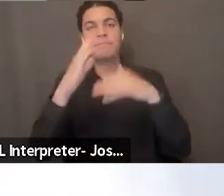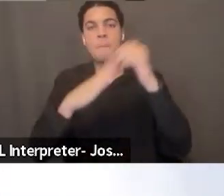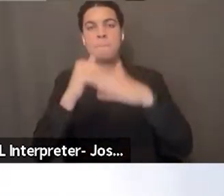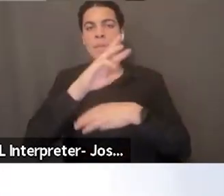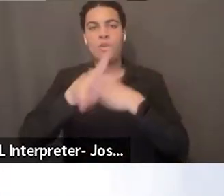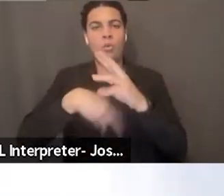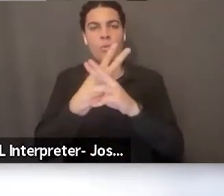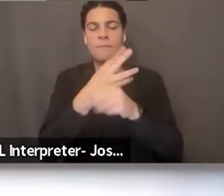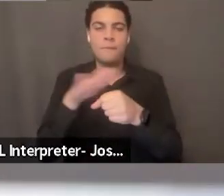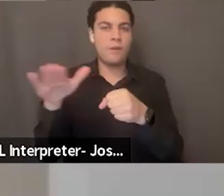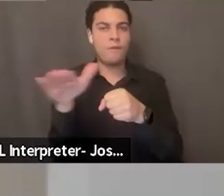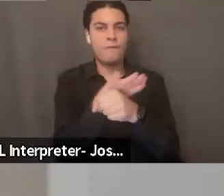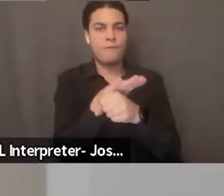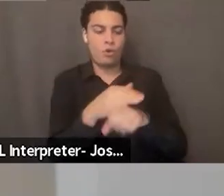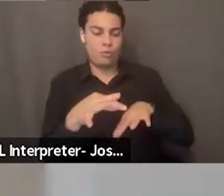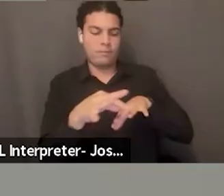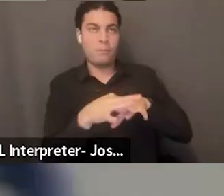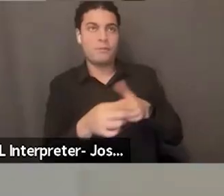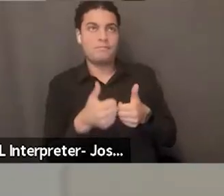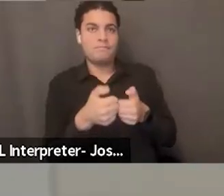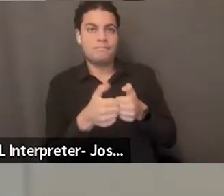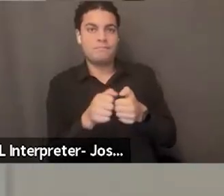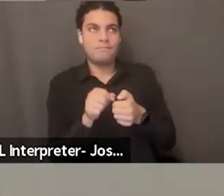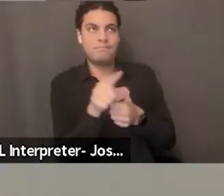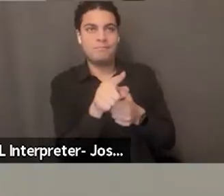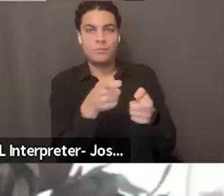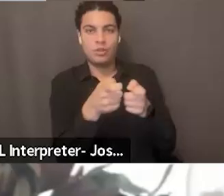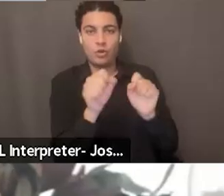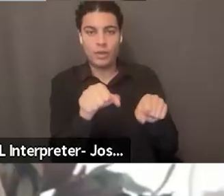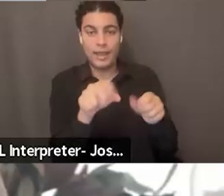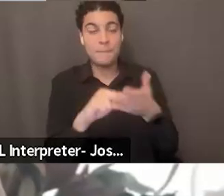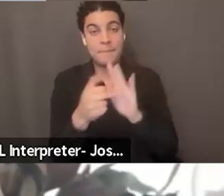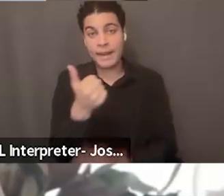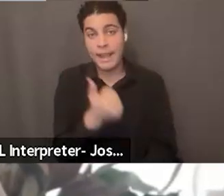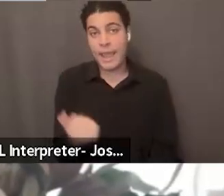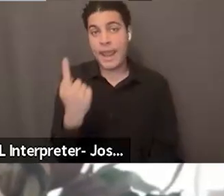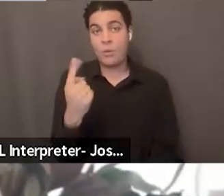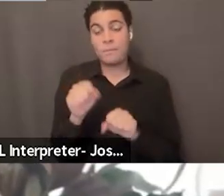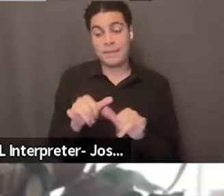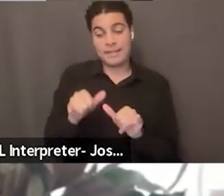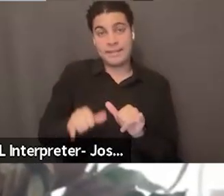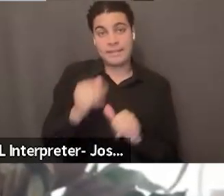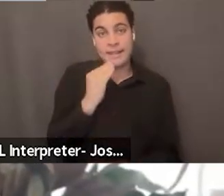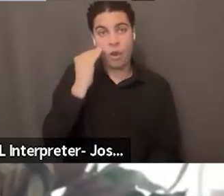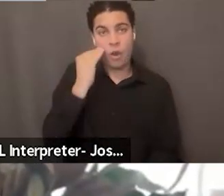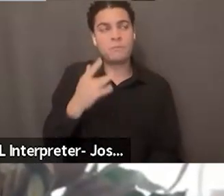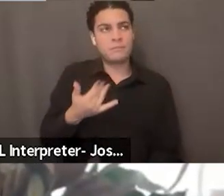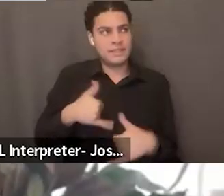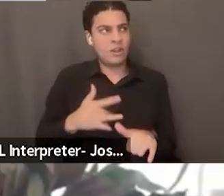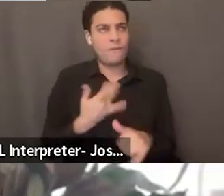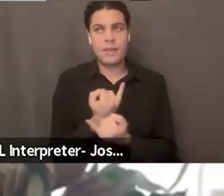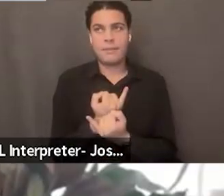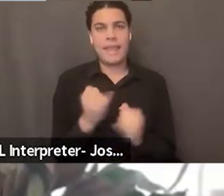can subscribe to device data, and where any person can stay at home with autonomy and dignity, because